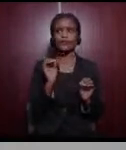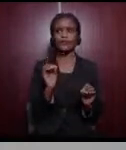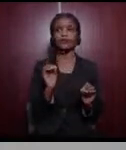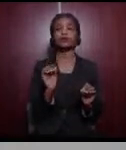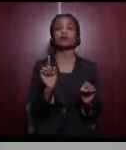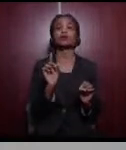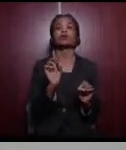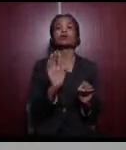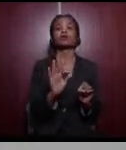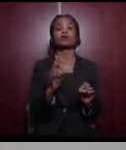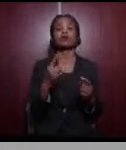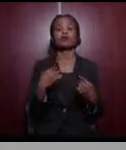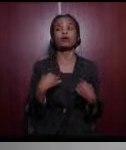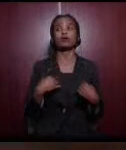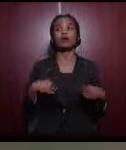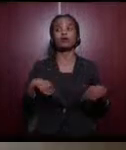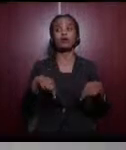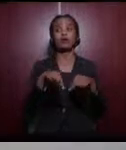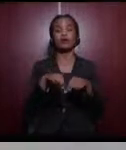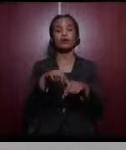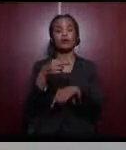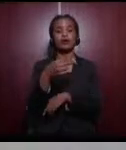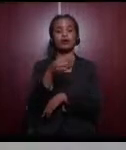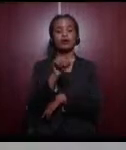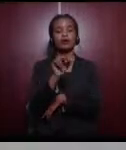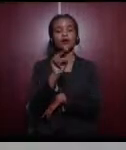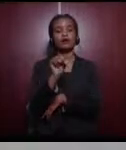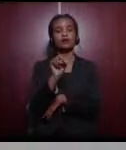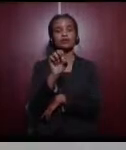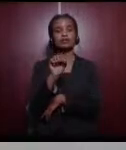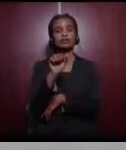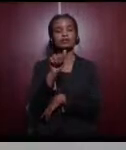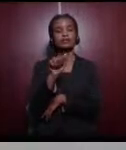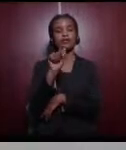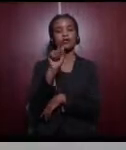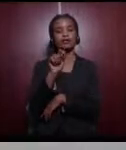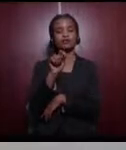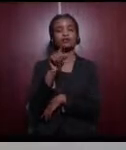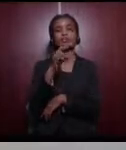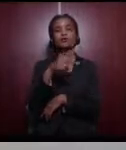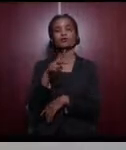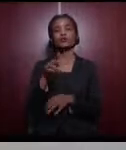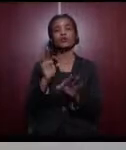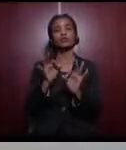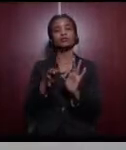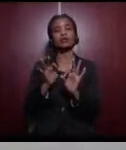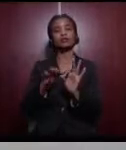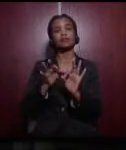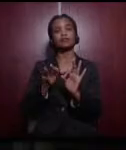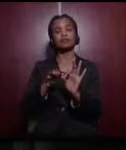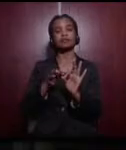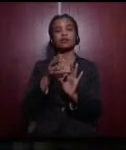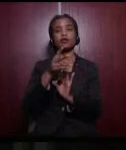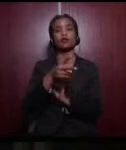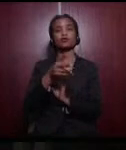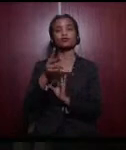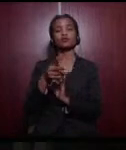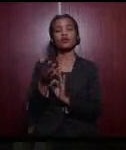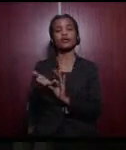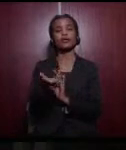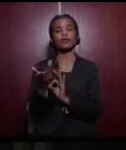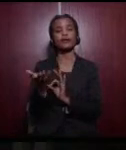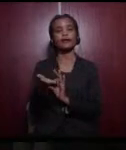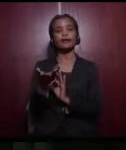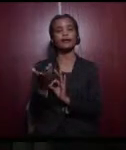our Hansat and our interpreter and interpreters as well.